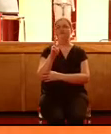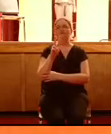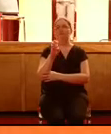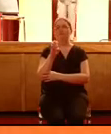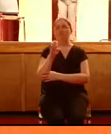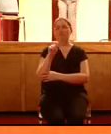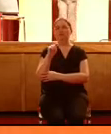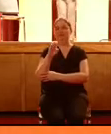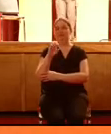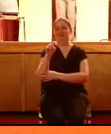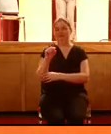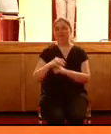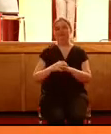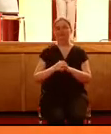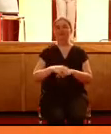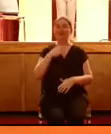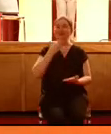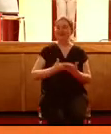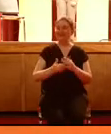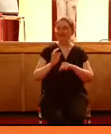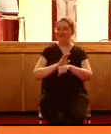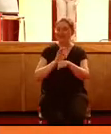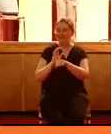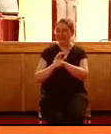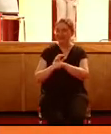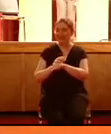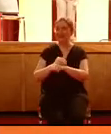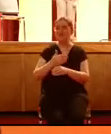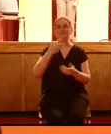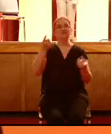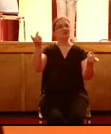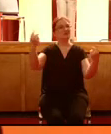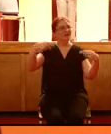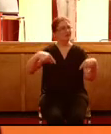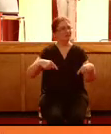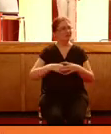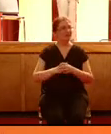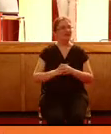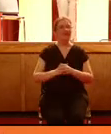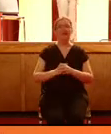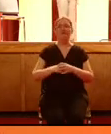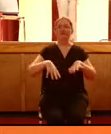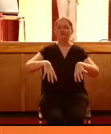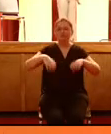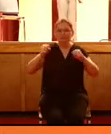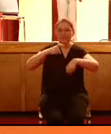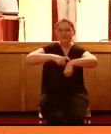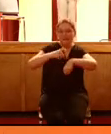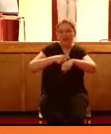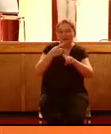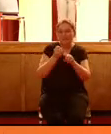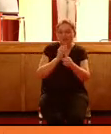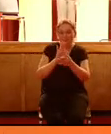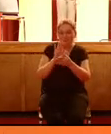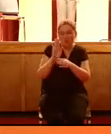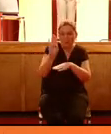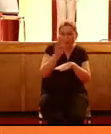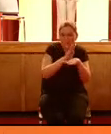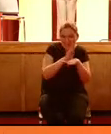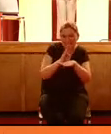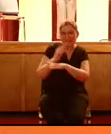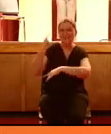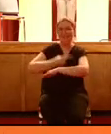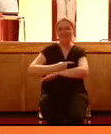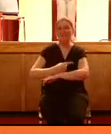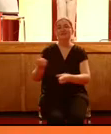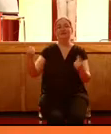Good evening, everyone. Thank you so much to those of you who are here live in person for taking time out of your busy days to be here with us and listen